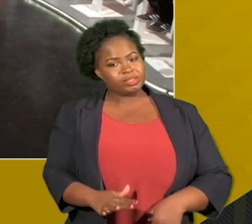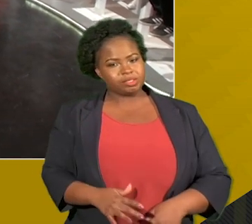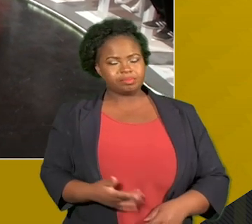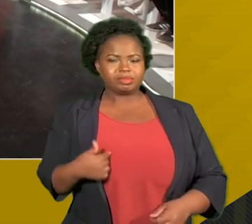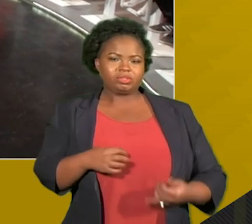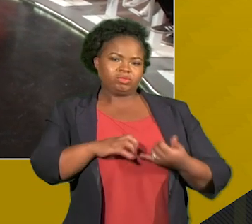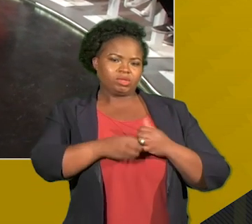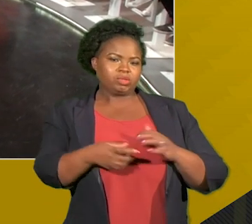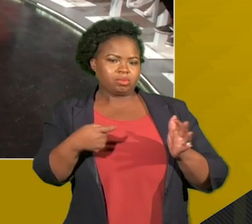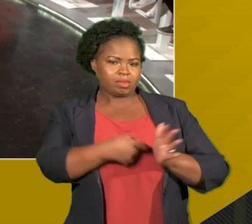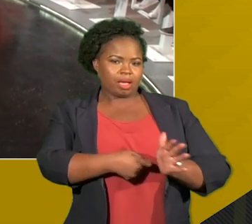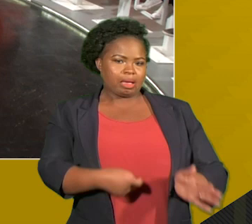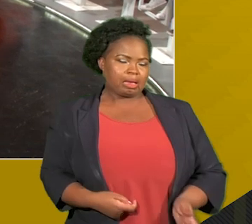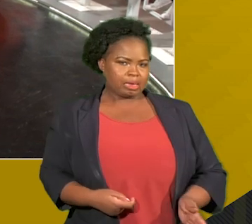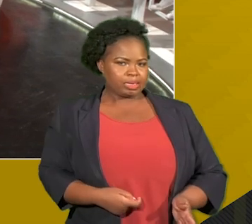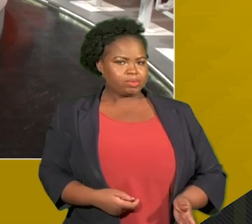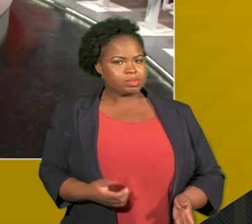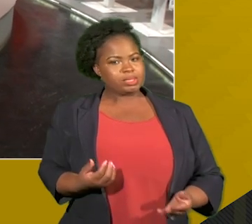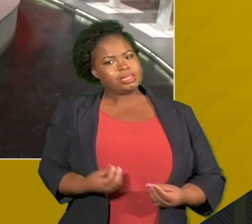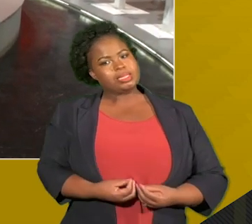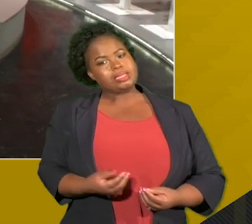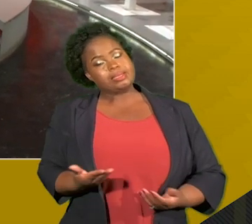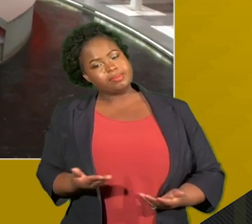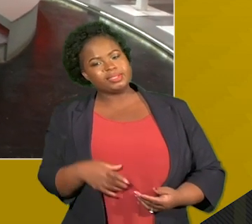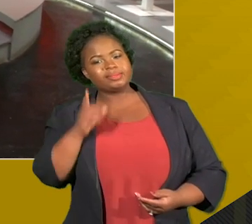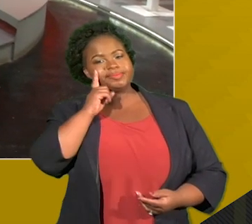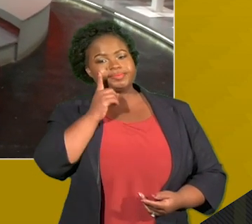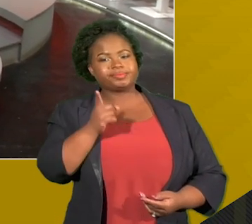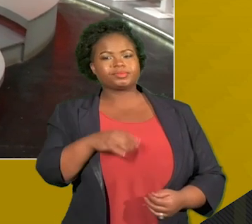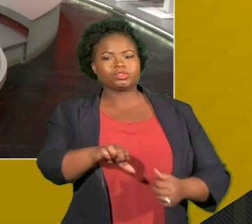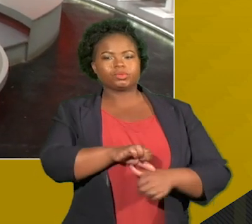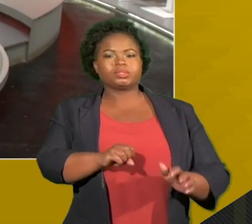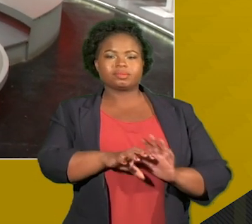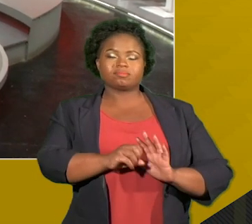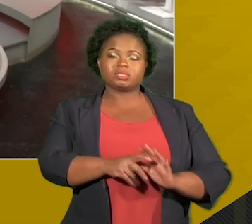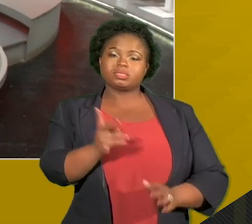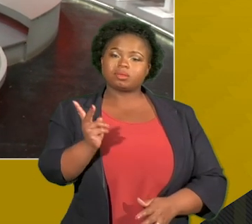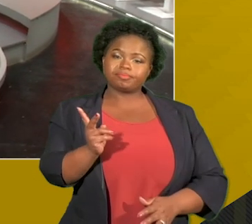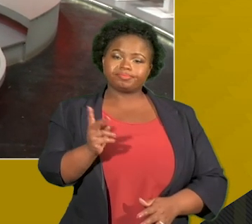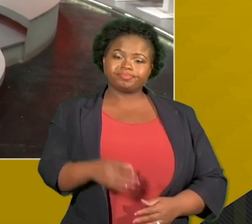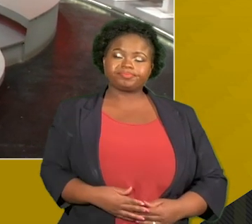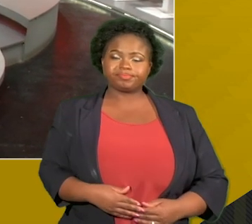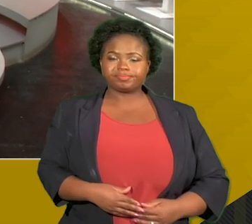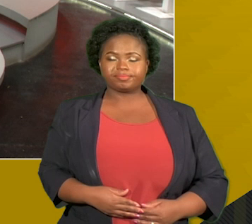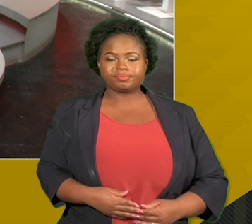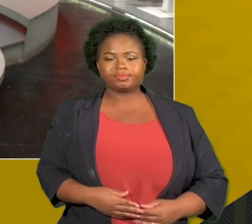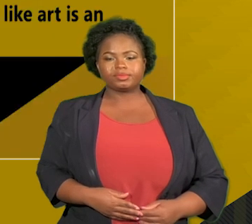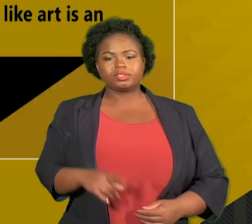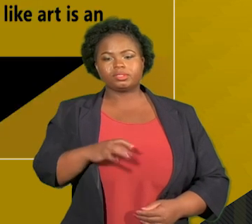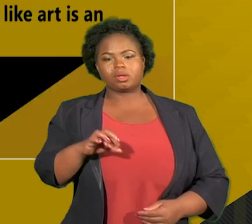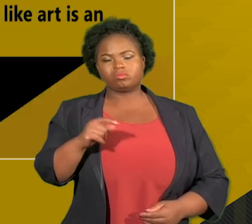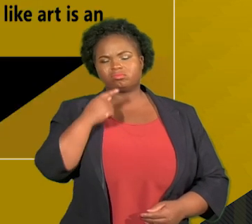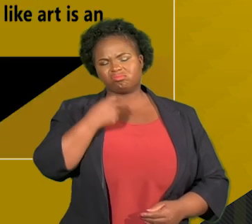tried to buy nge prize eng nayo. But let's quickly get something on social media before see a break. Kini, there's something from Utraut.